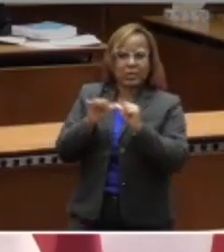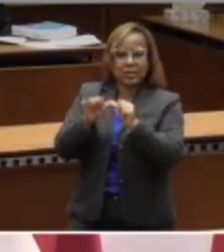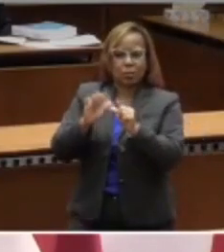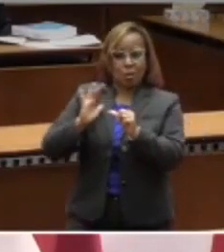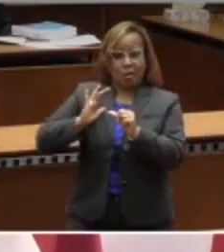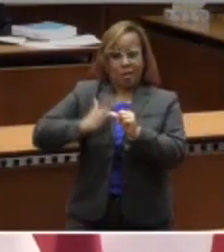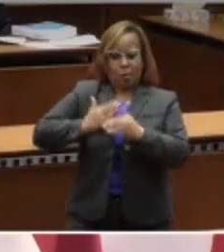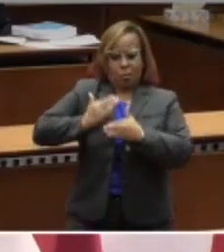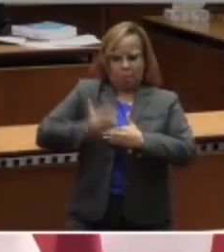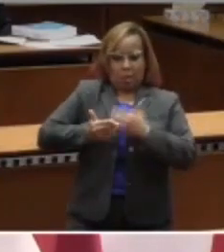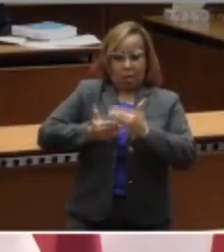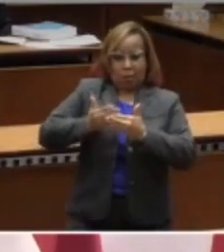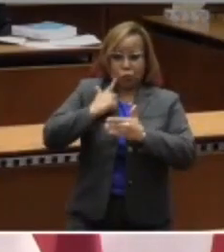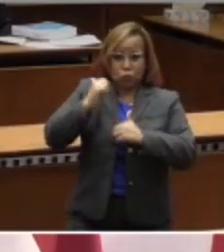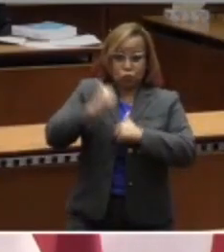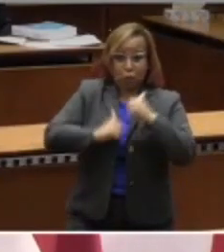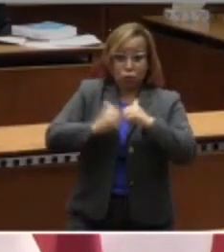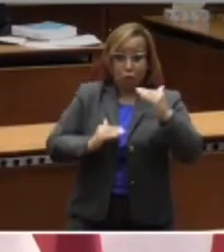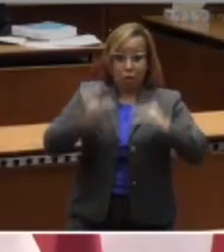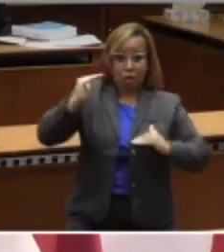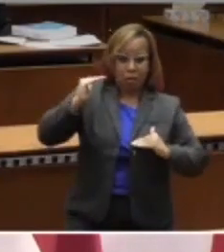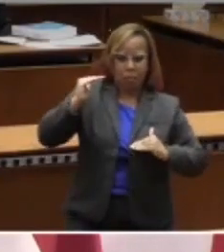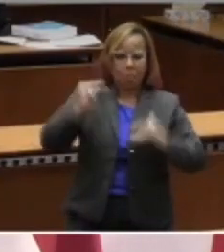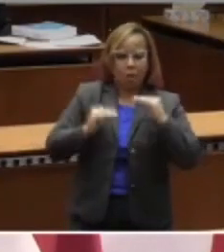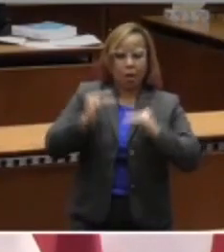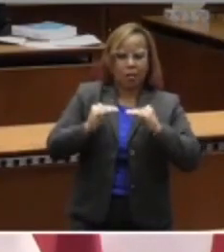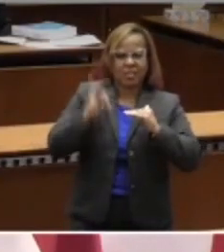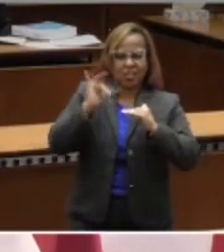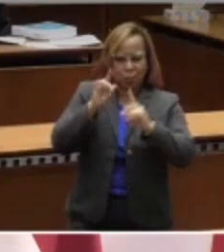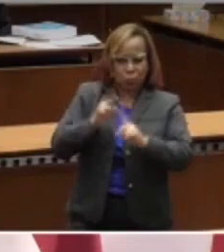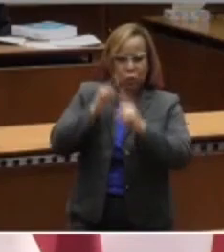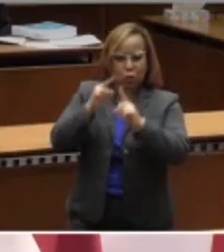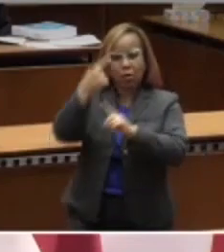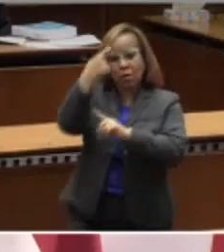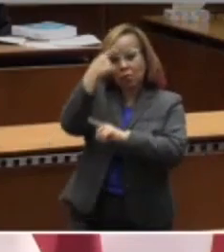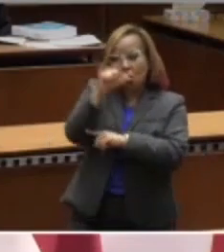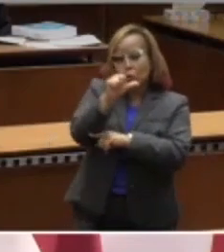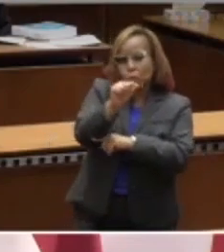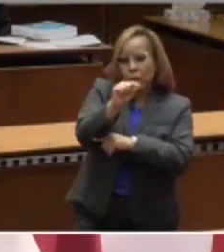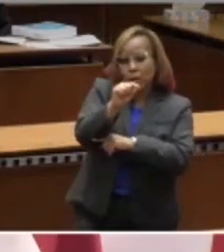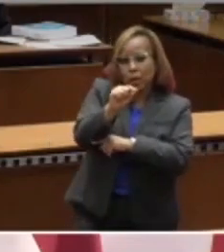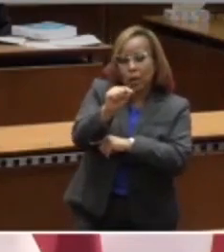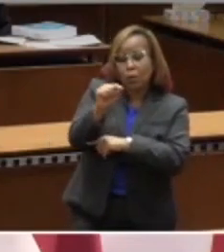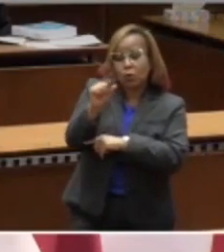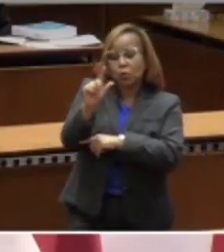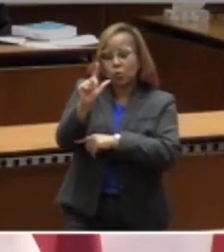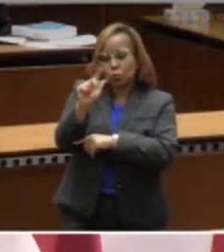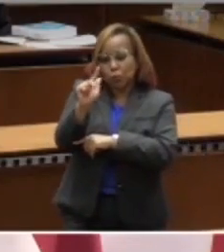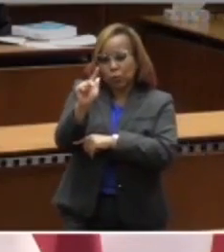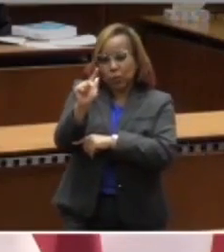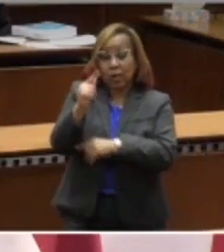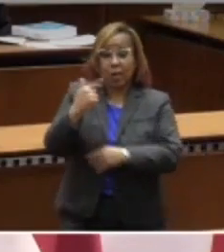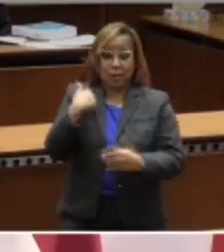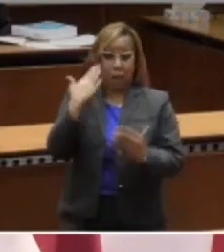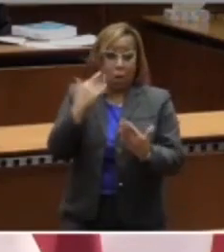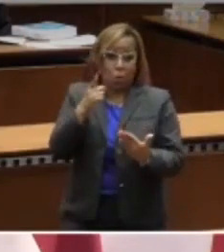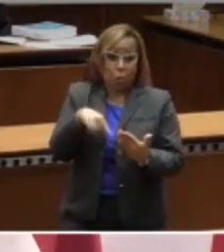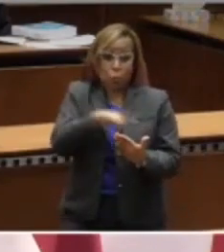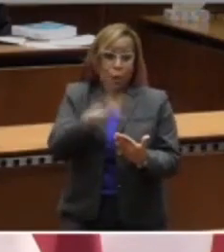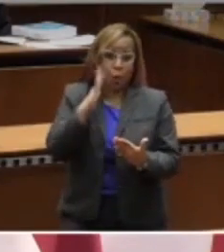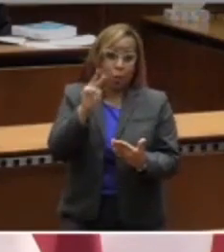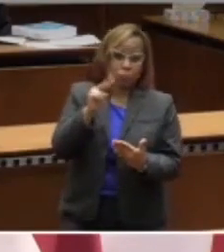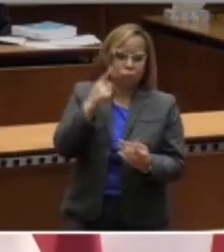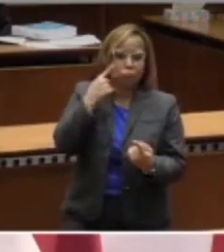our path towards structural balance, which we are targeting for 2023. And I hope that you will